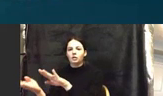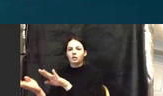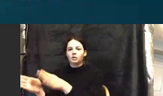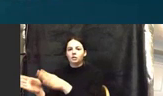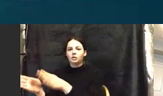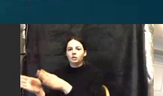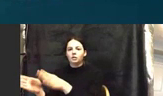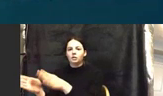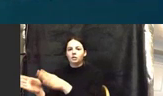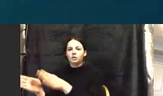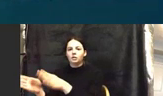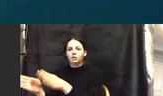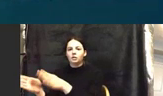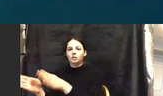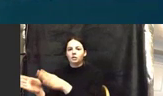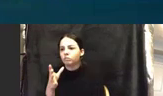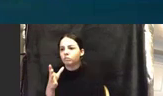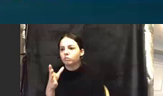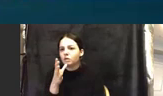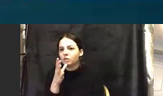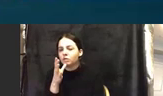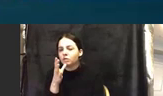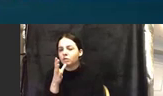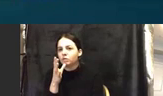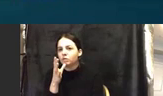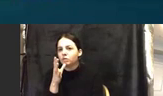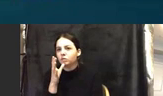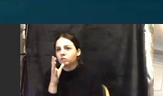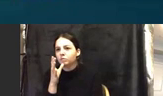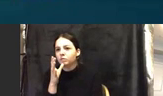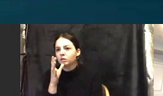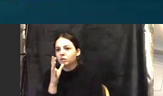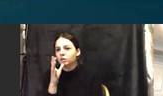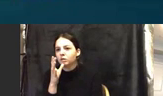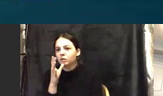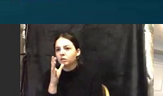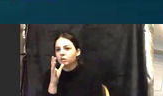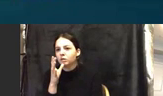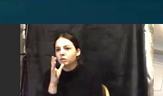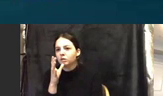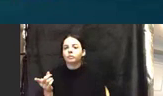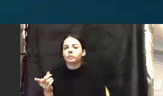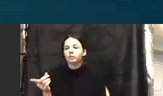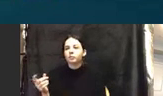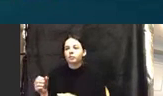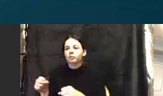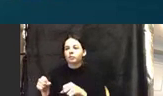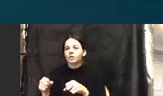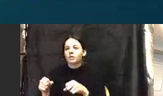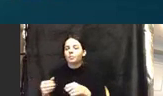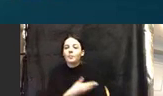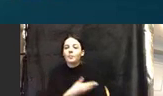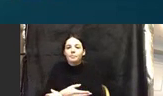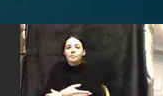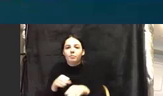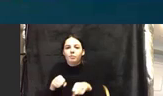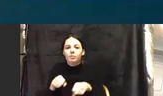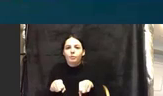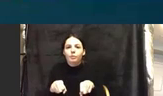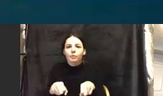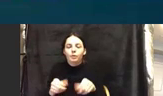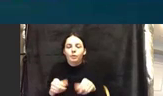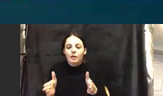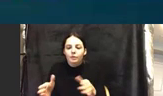mothers pushing strollers on the side of European highways. And all I could think about was my mother and my father and how